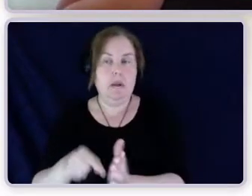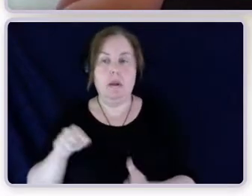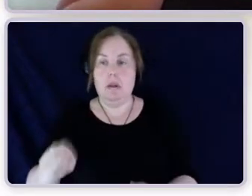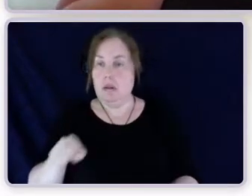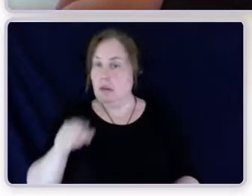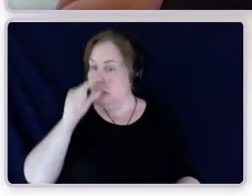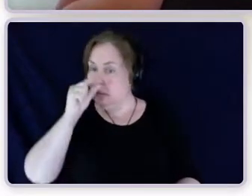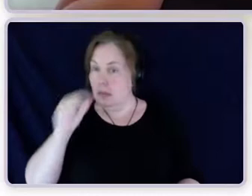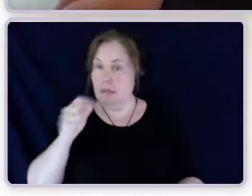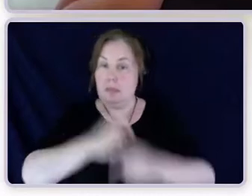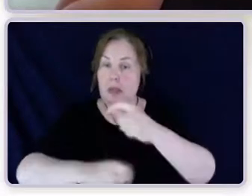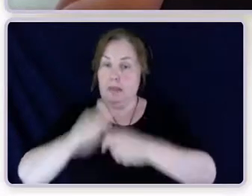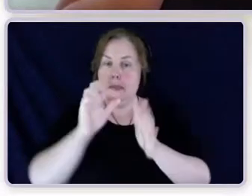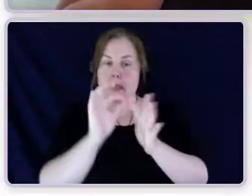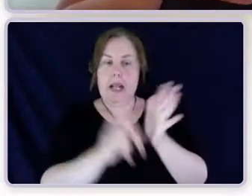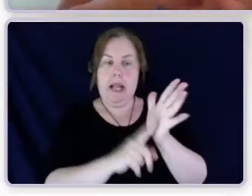NDIS? Okay.